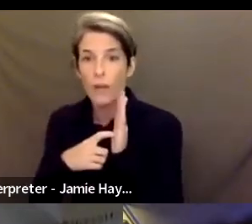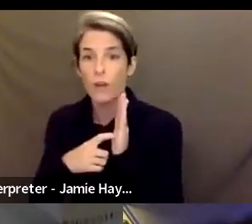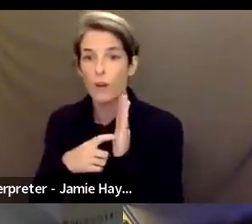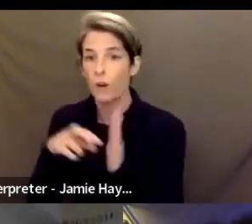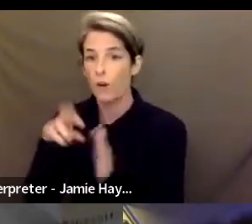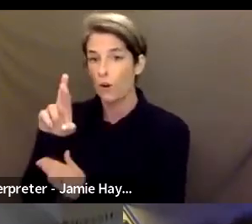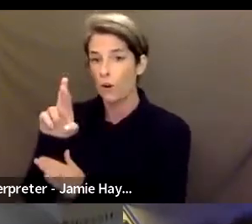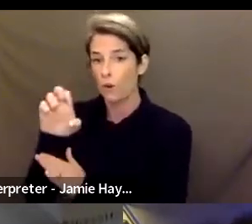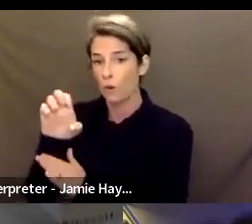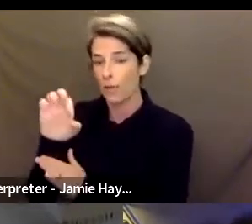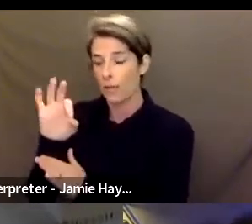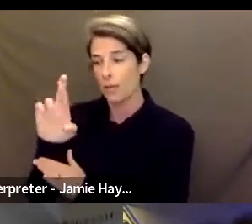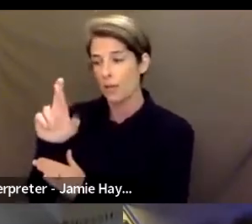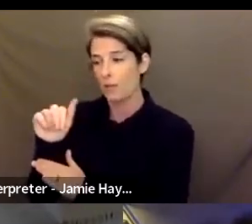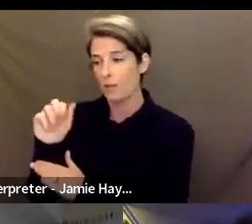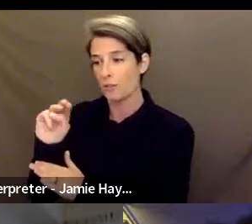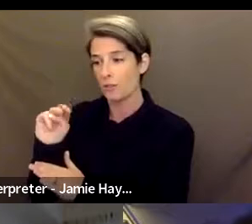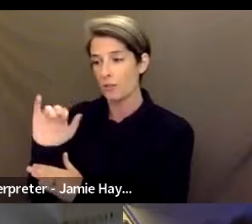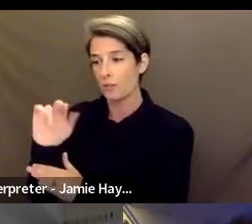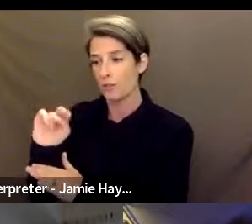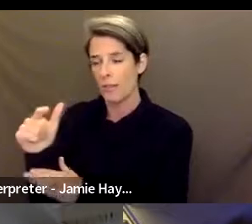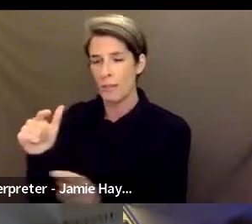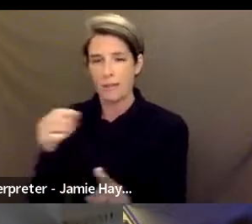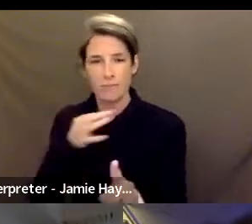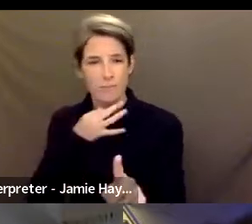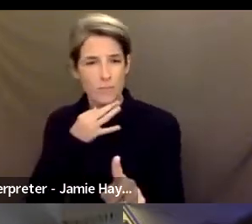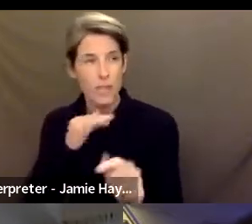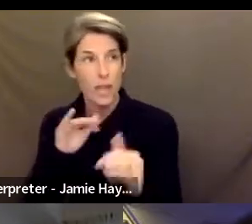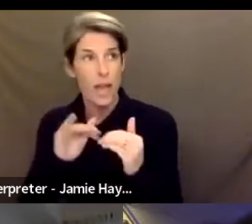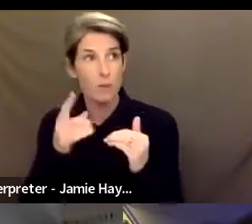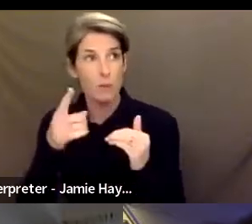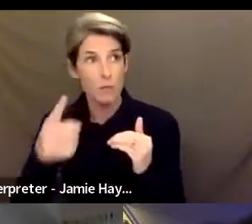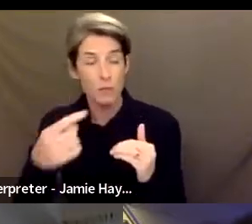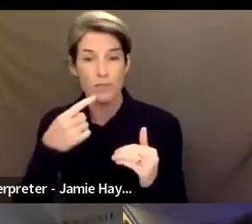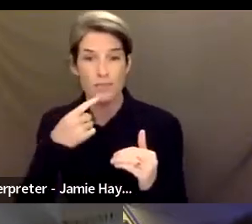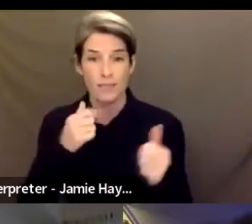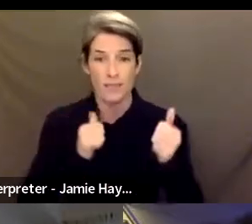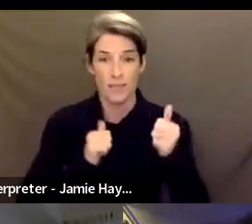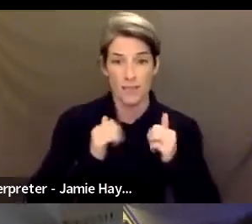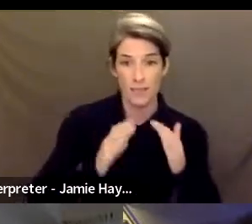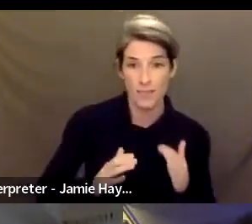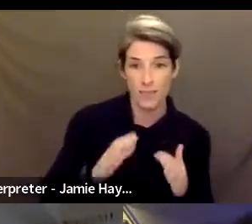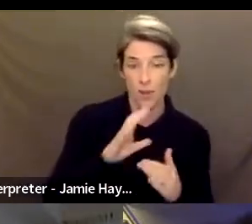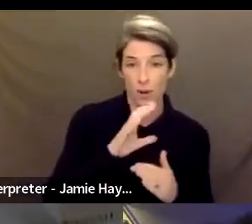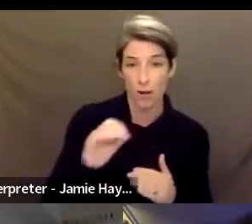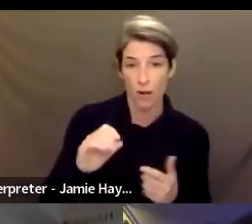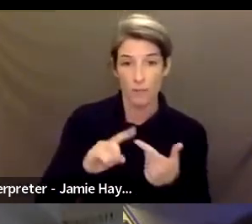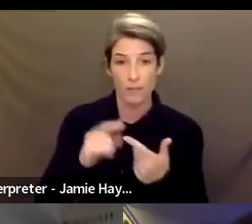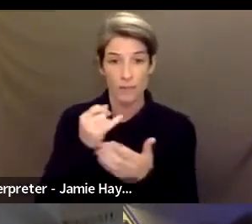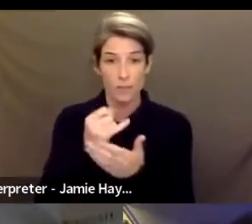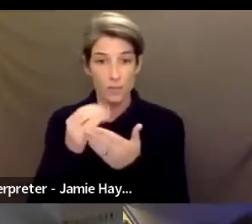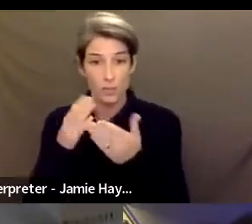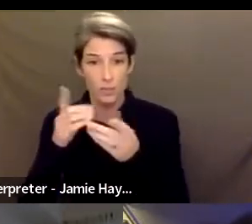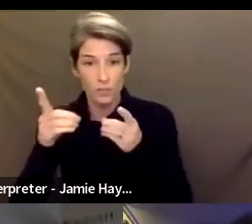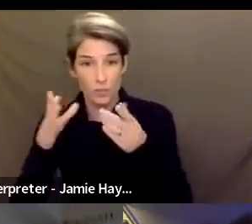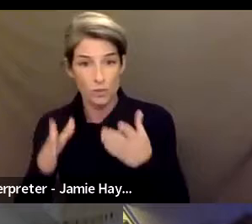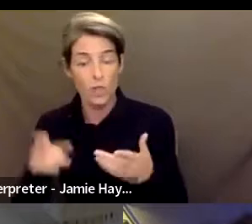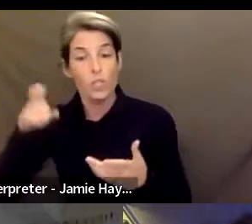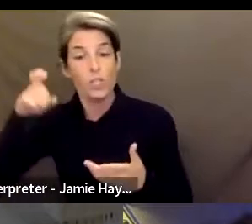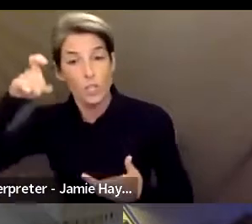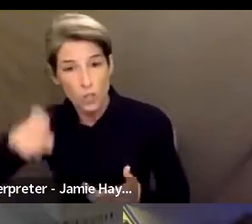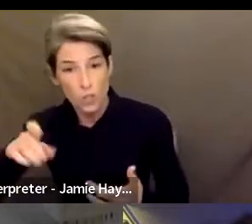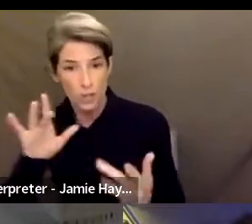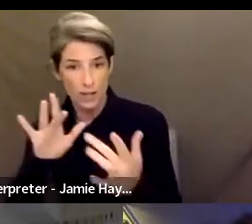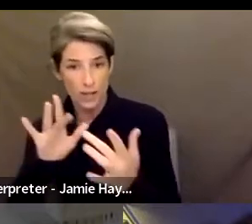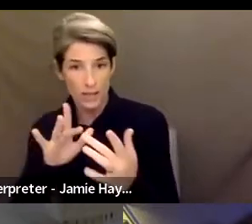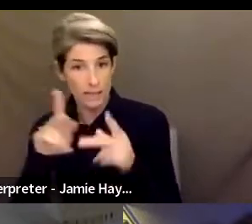you say, people, theater companies and artistic directors and directors should reach out to people like you, who